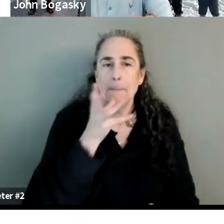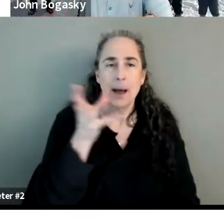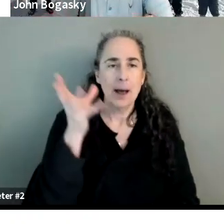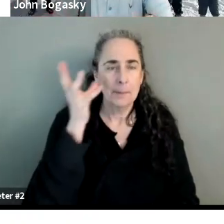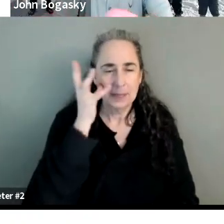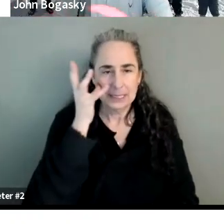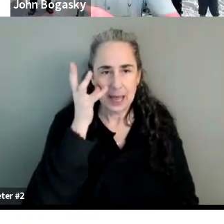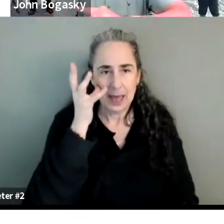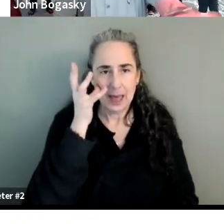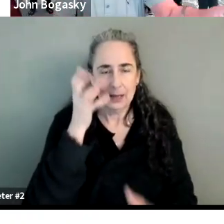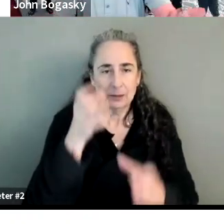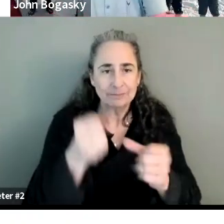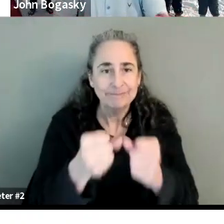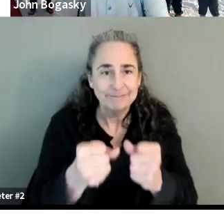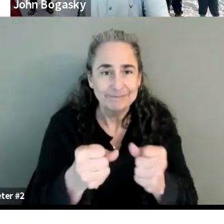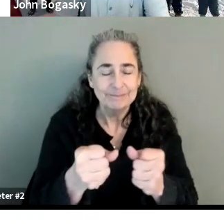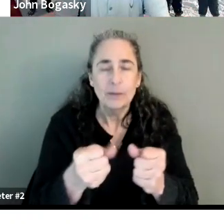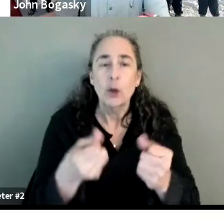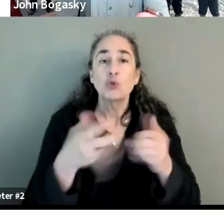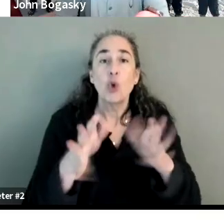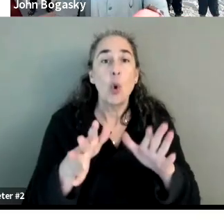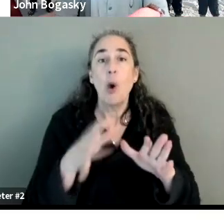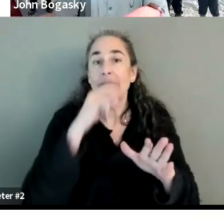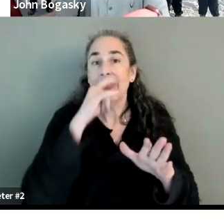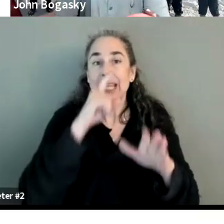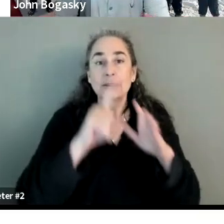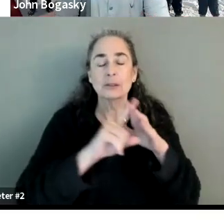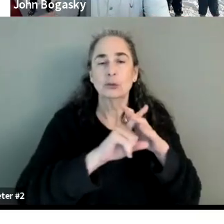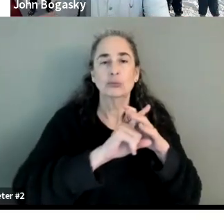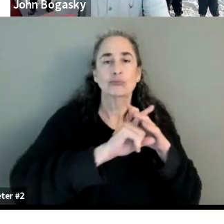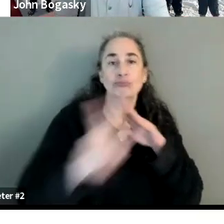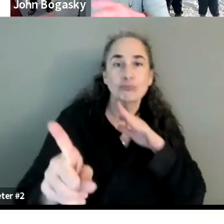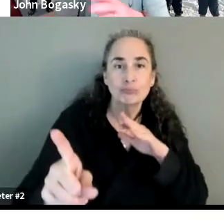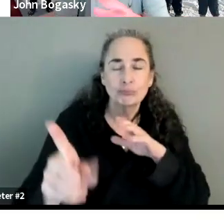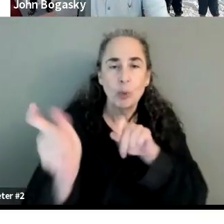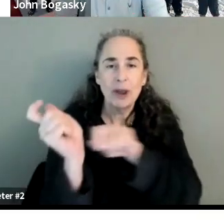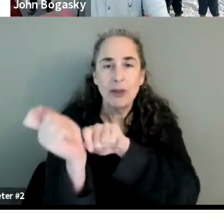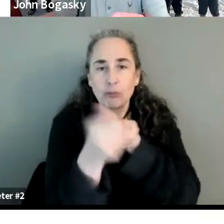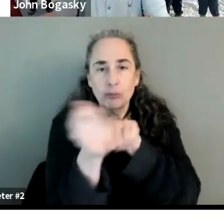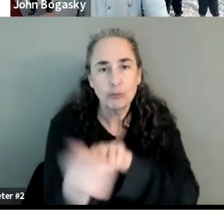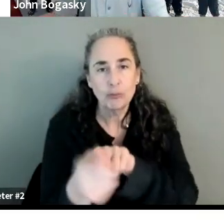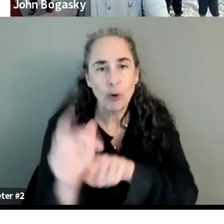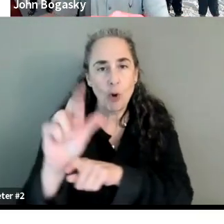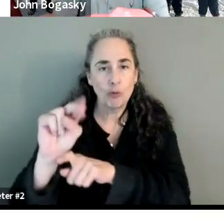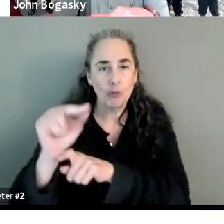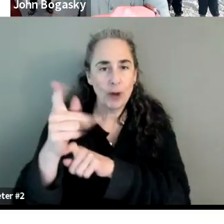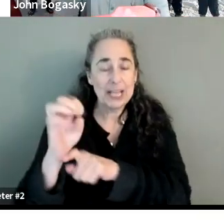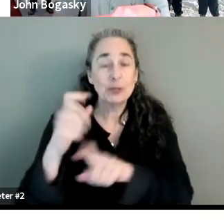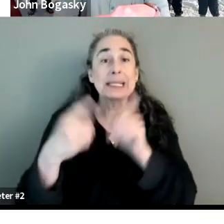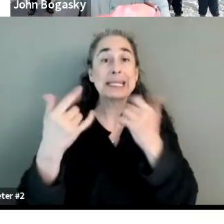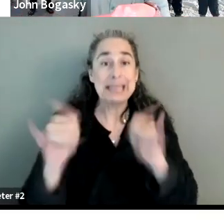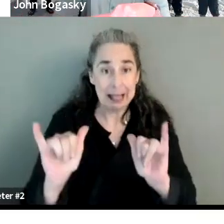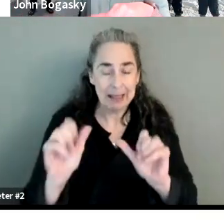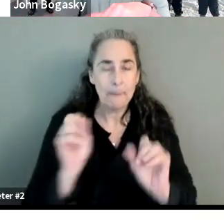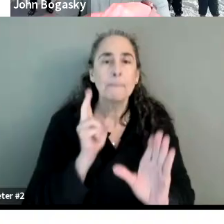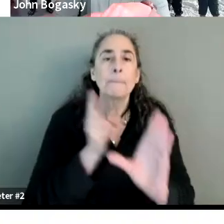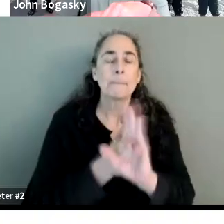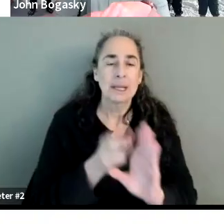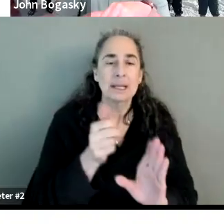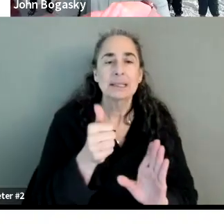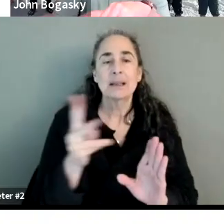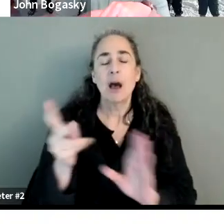death grip on them to keep them from running out into the driving range. But they're still being able to participate. Some